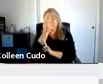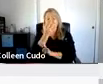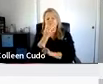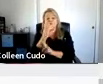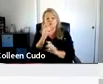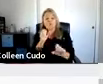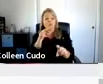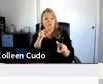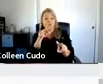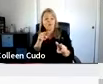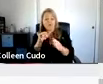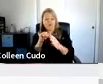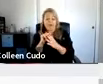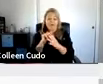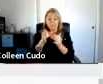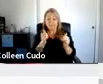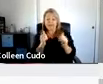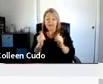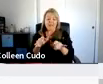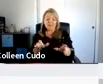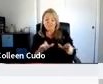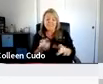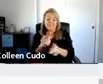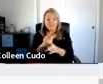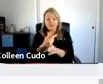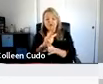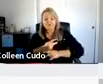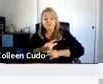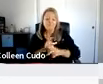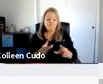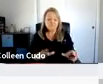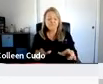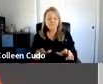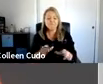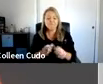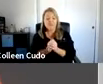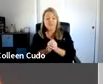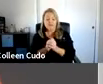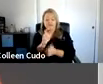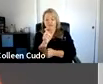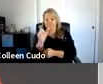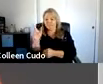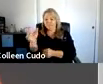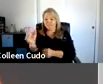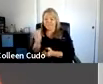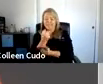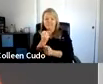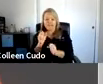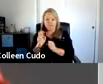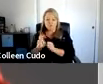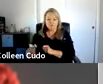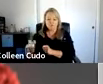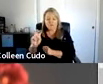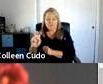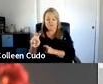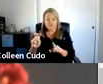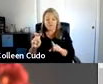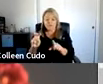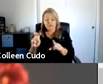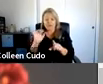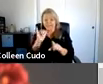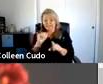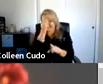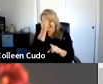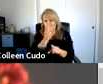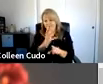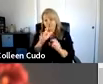to look at that and play around with the data there. Finally, there's a safe travel tab, and there's some information here about